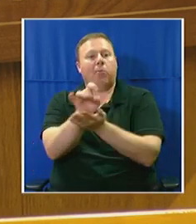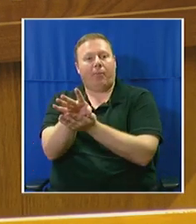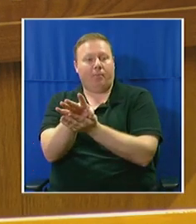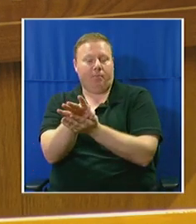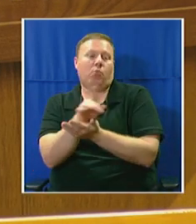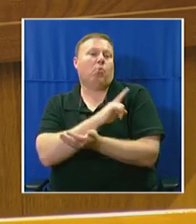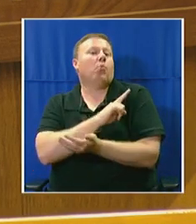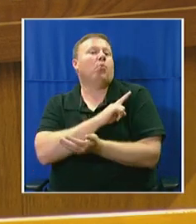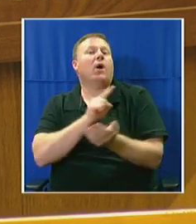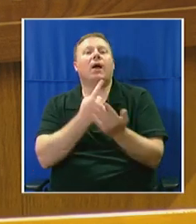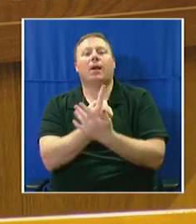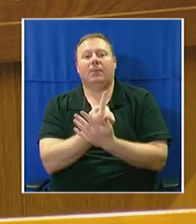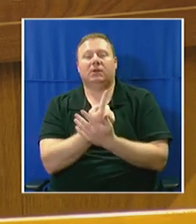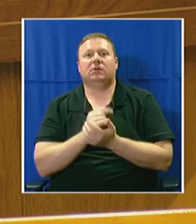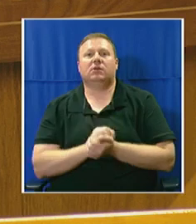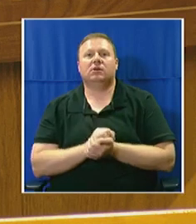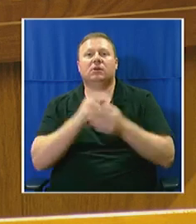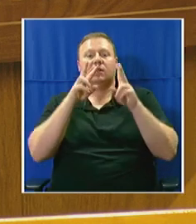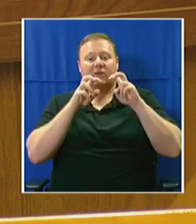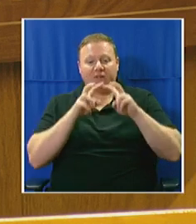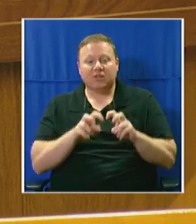office for